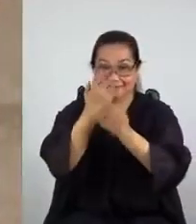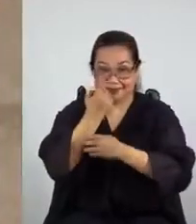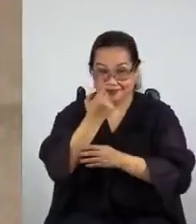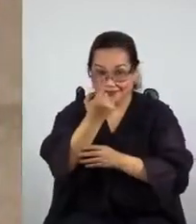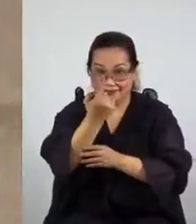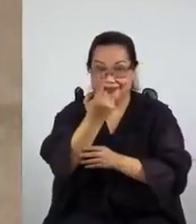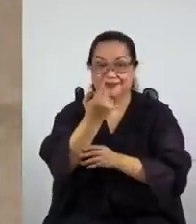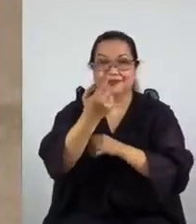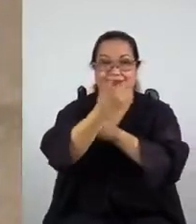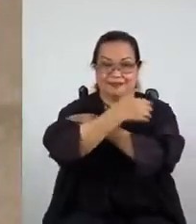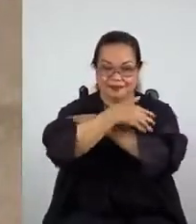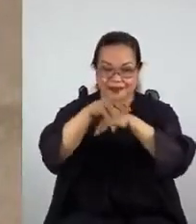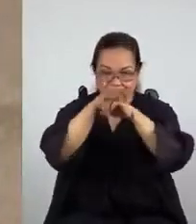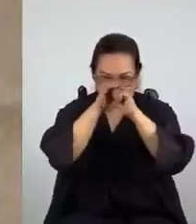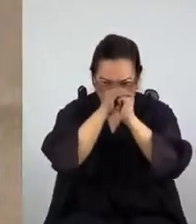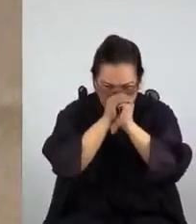himself.